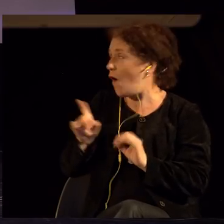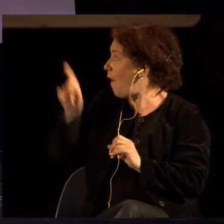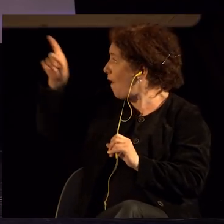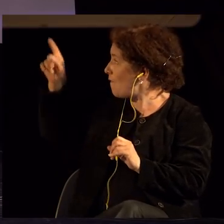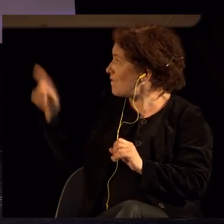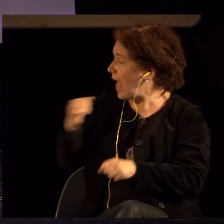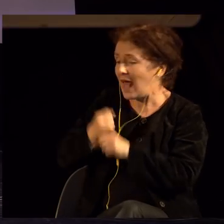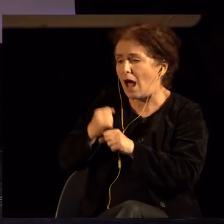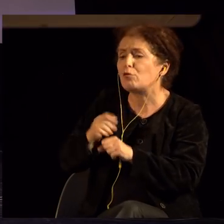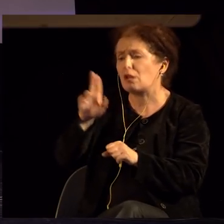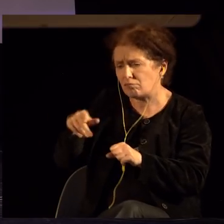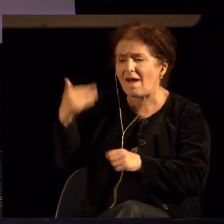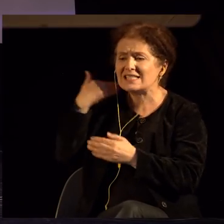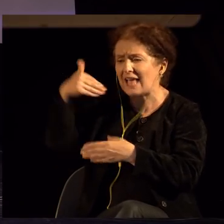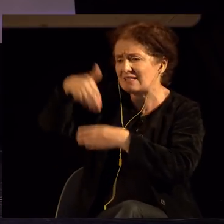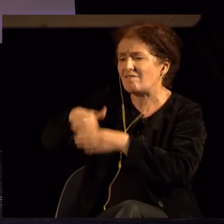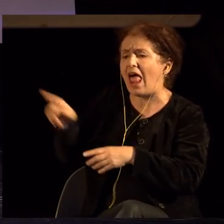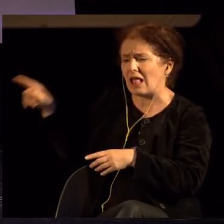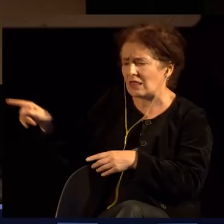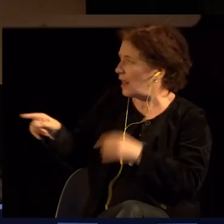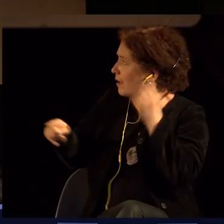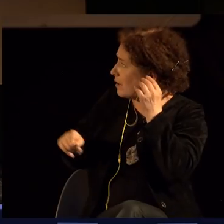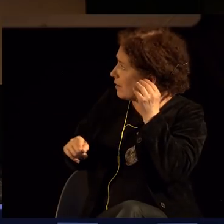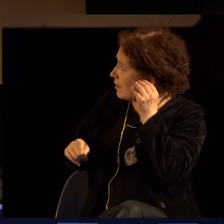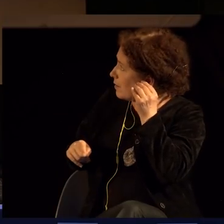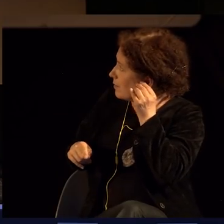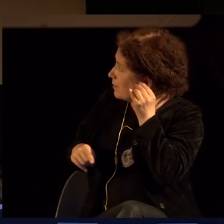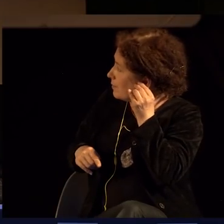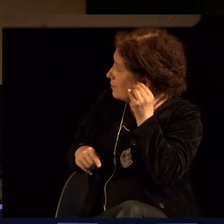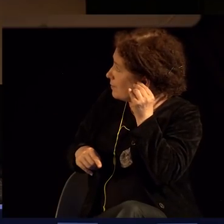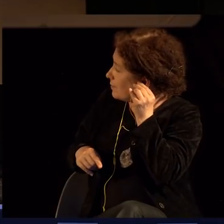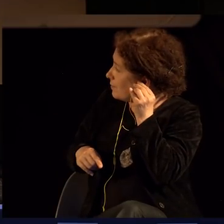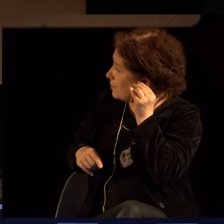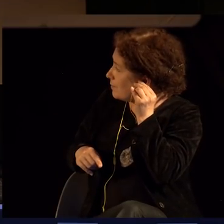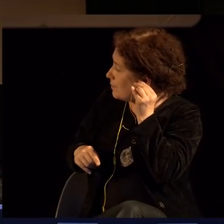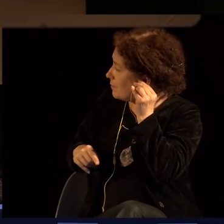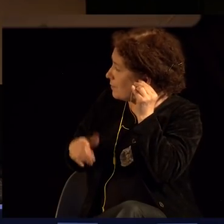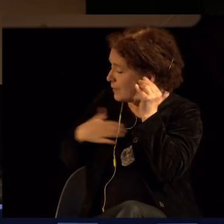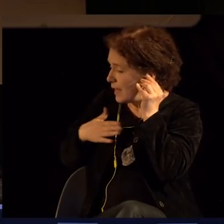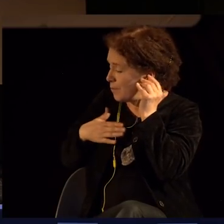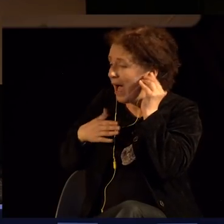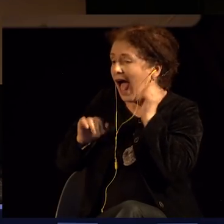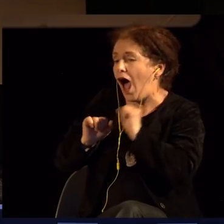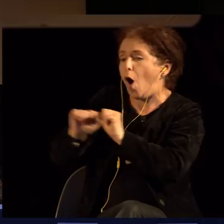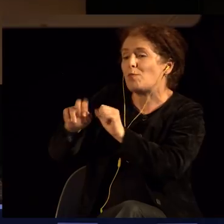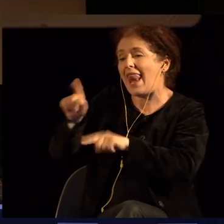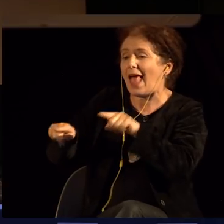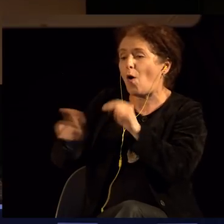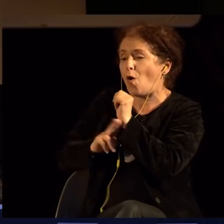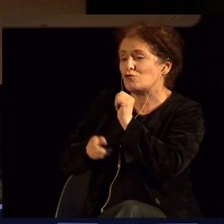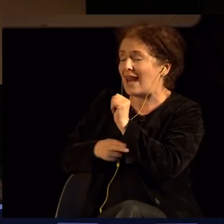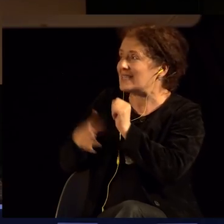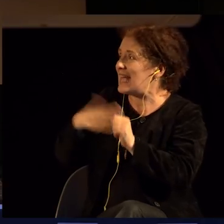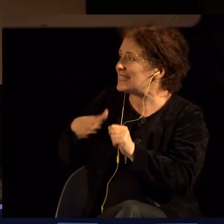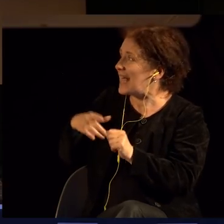right? Usually there is a little resistance from the students when I want to put masturbation up there, when I want to put